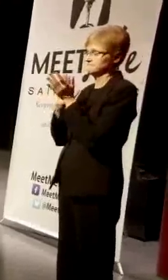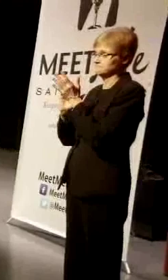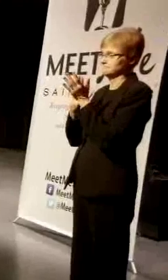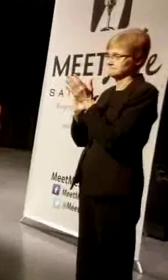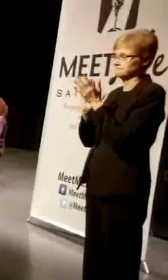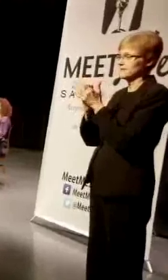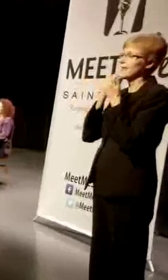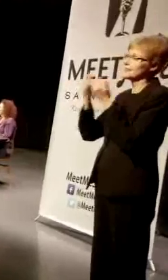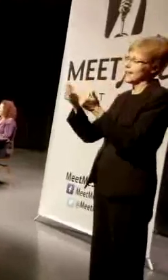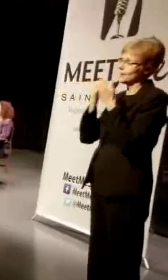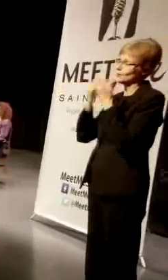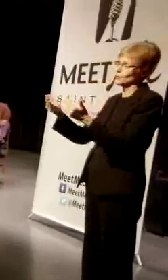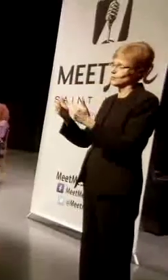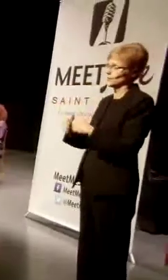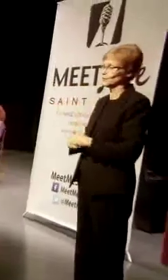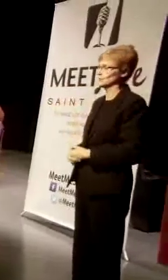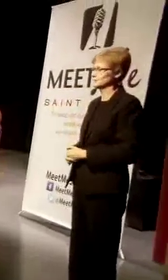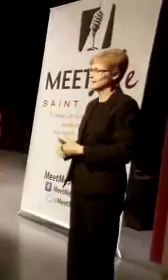Well, thank you.